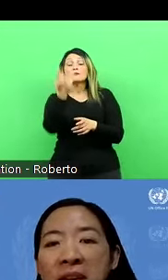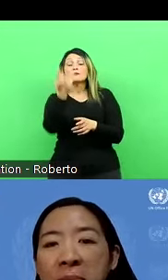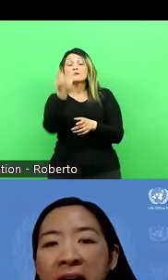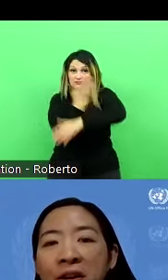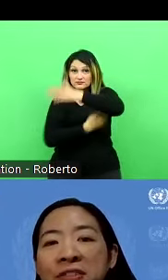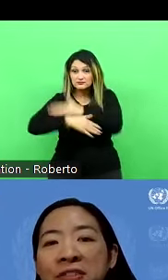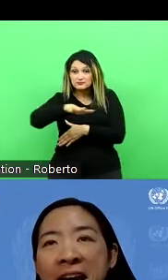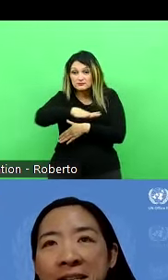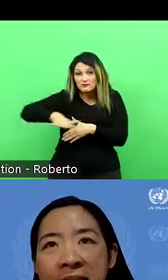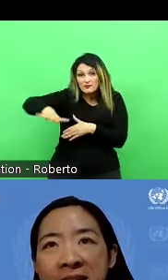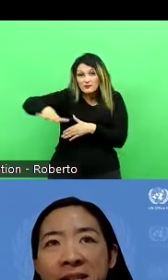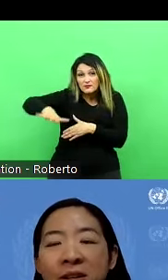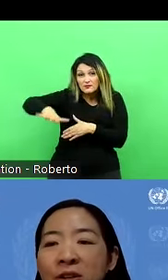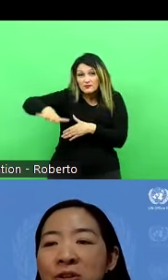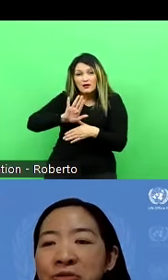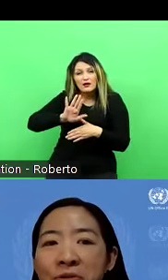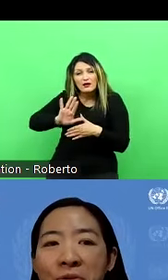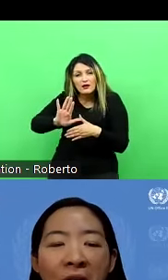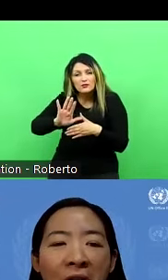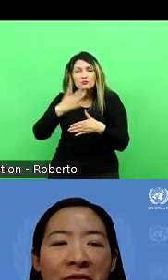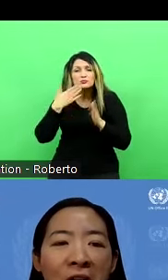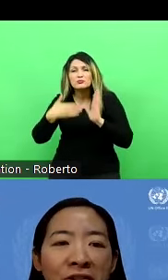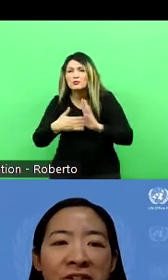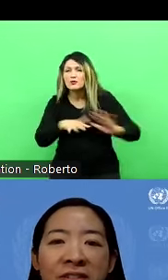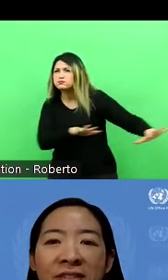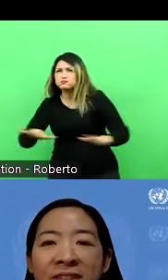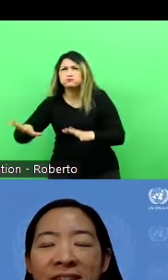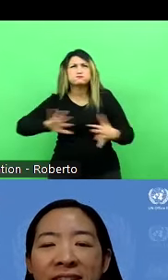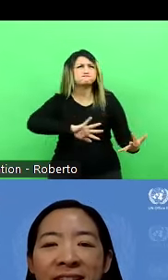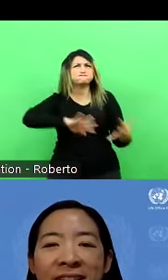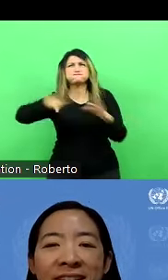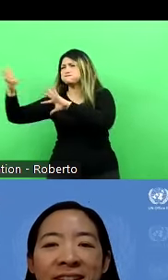from the impact of disasters. True or false?